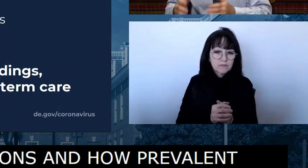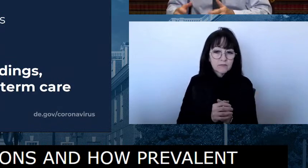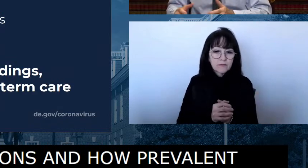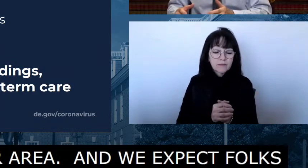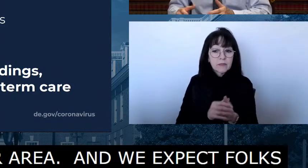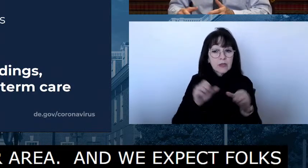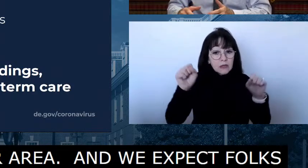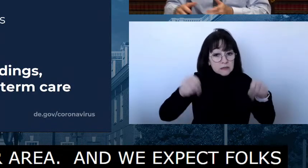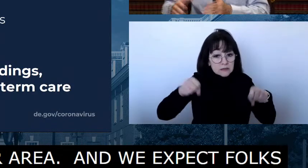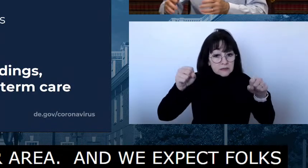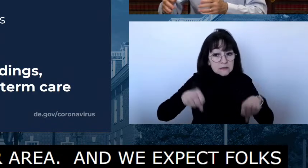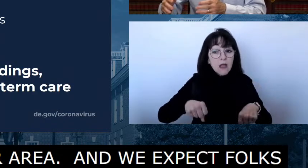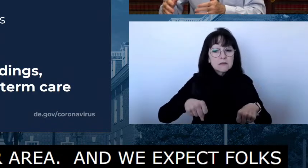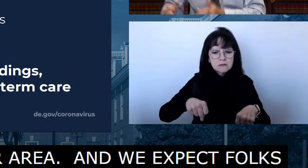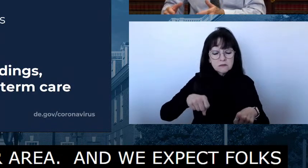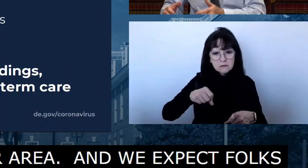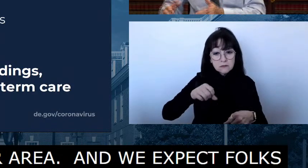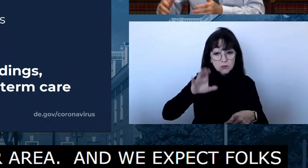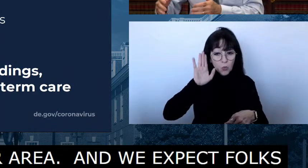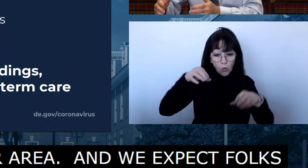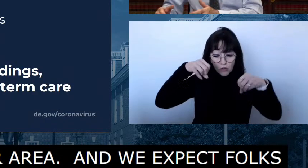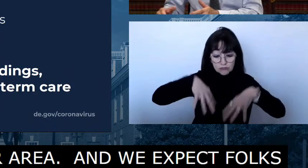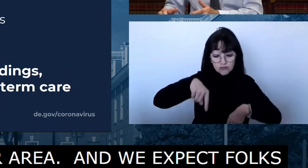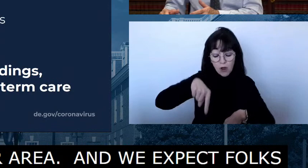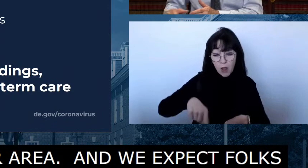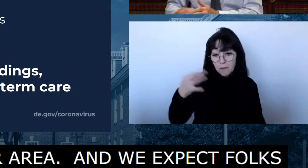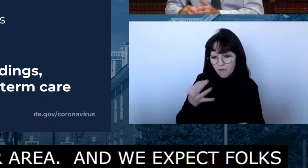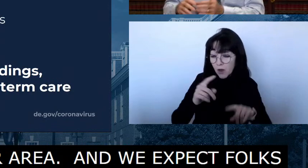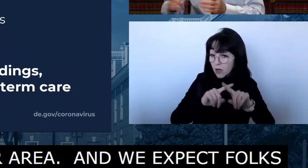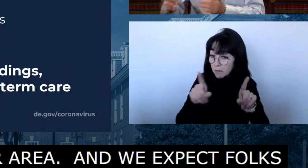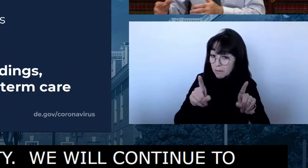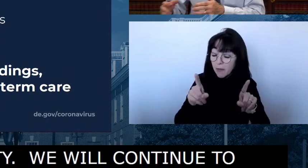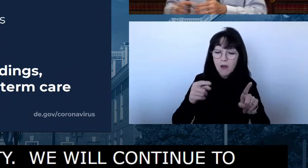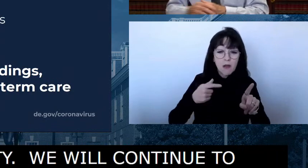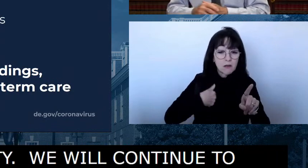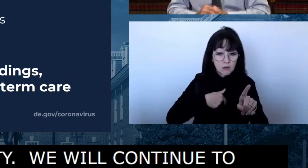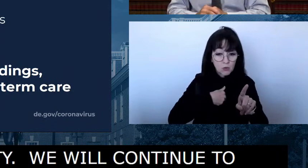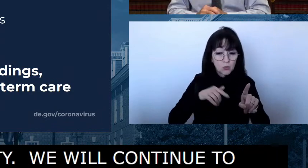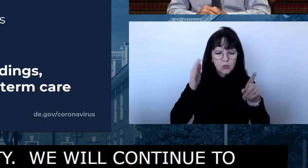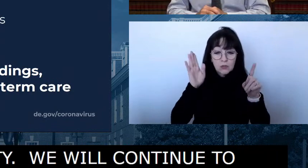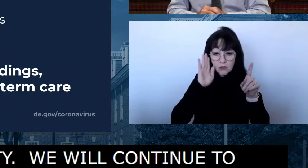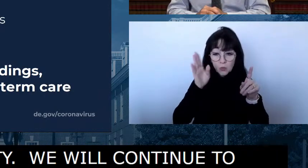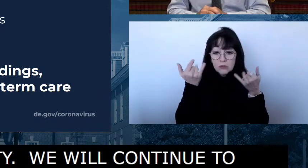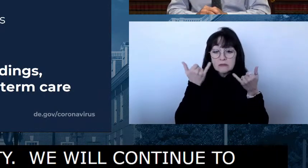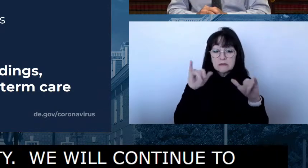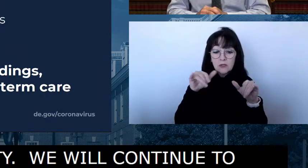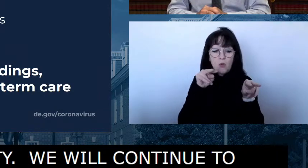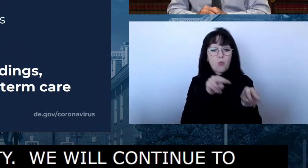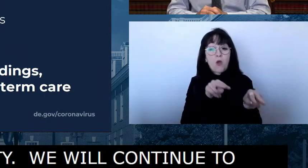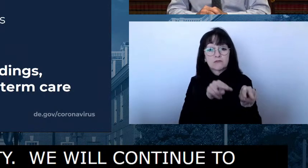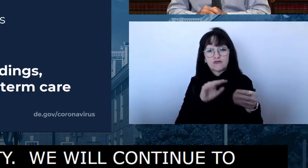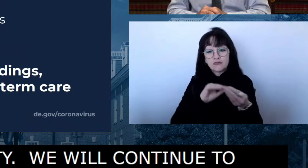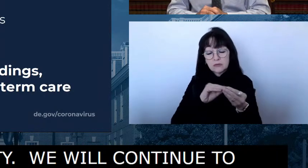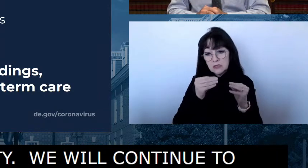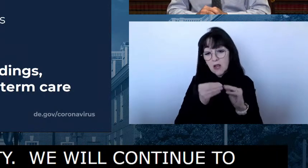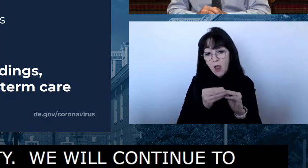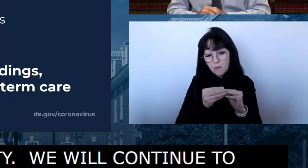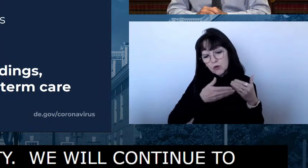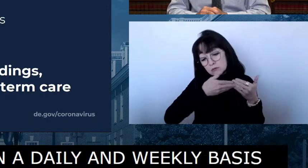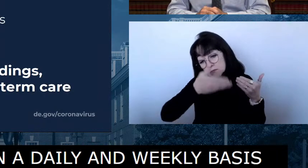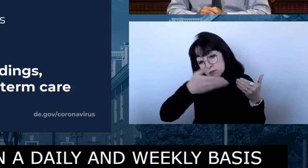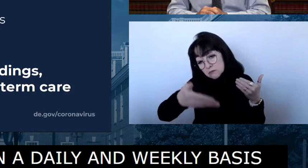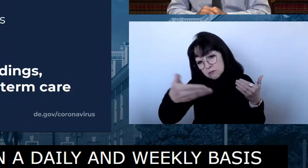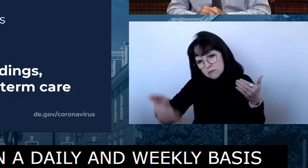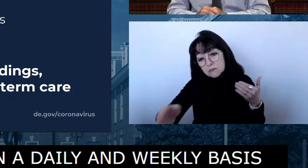We'll monitor these numbers on a daily and weekly basis to make decisions in the future. But